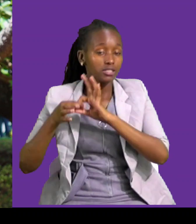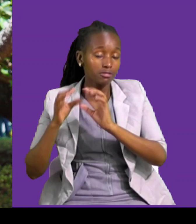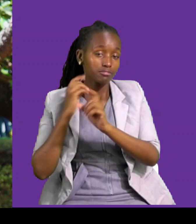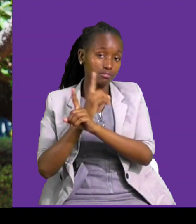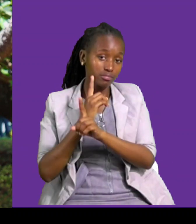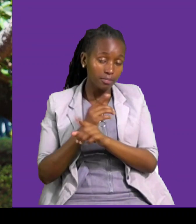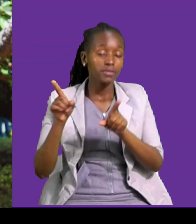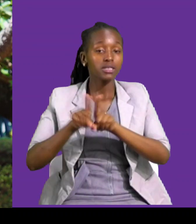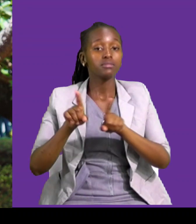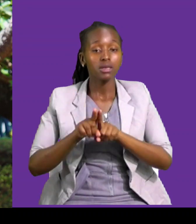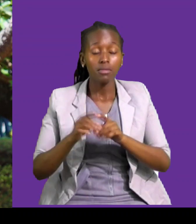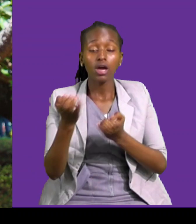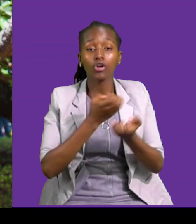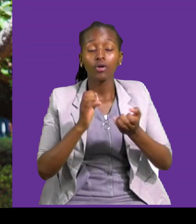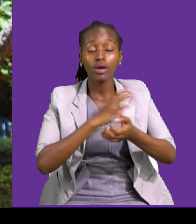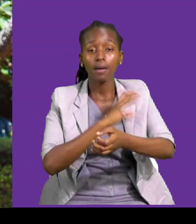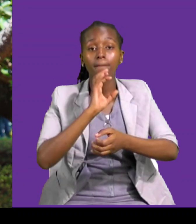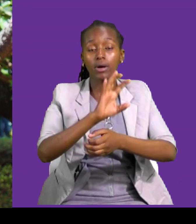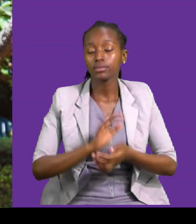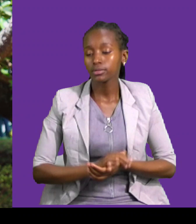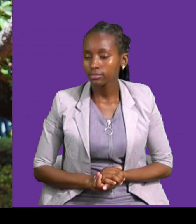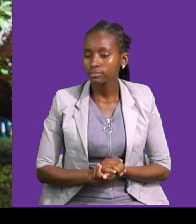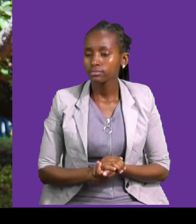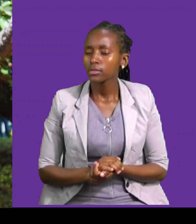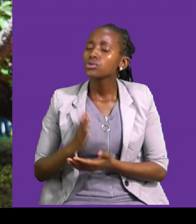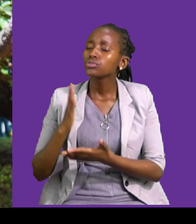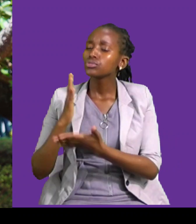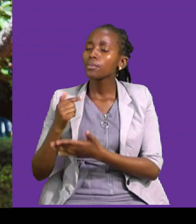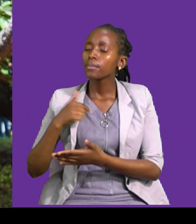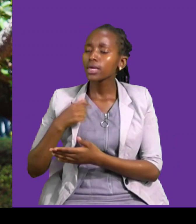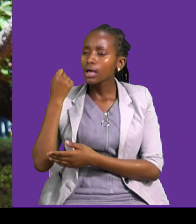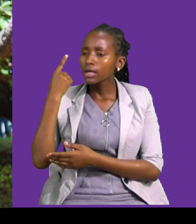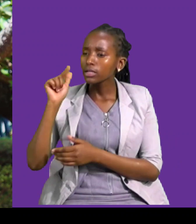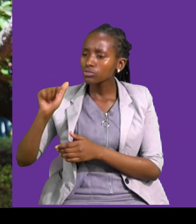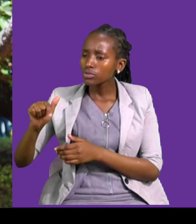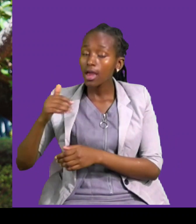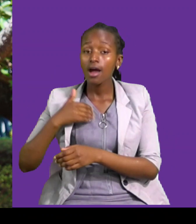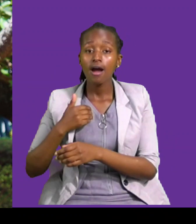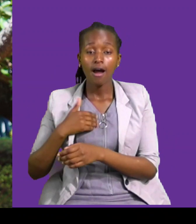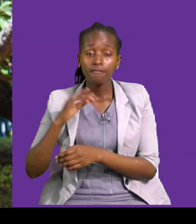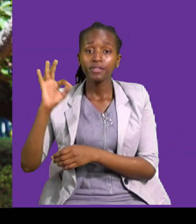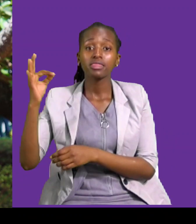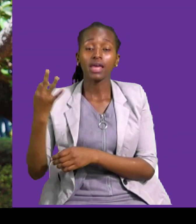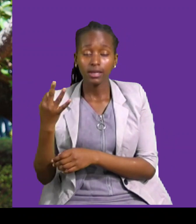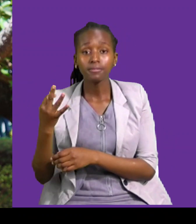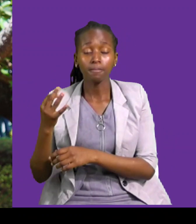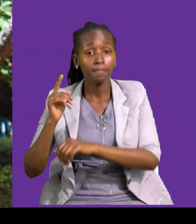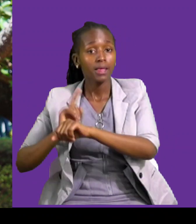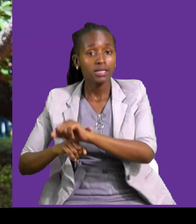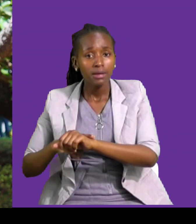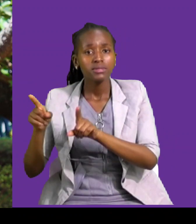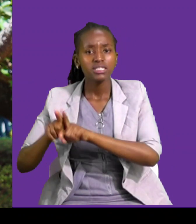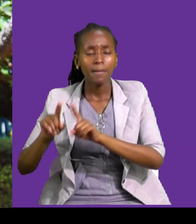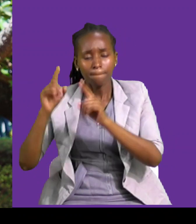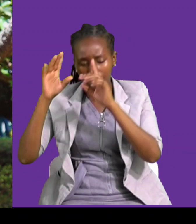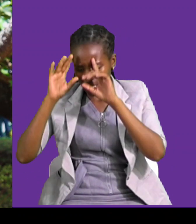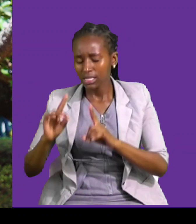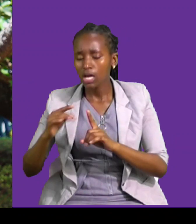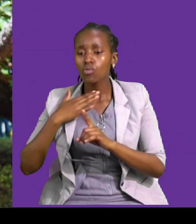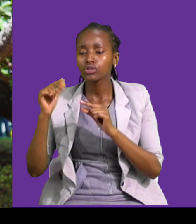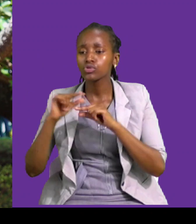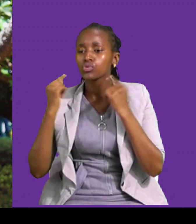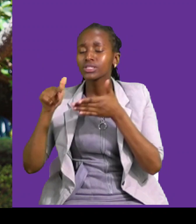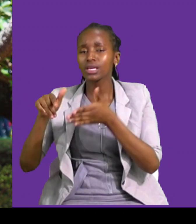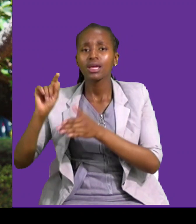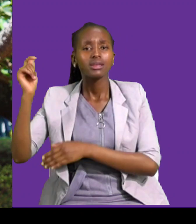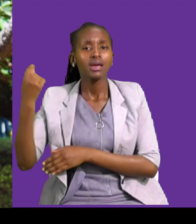economical empowerment. Mm-hmm. I understand that this is the 3rd edition and you decided to host it in Kenya. Perhaps what informed your decision to host this? Because